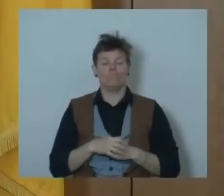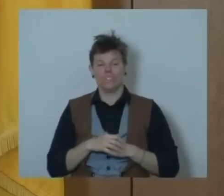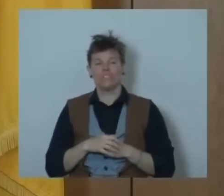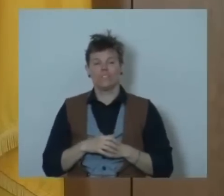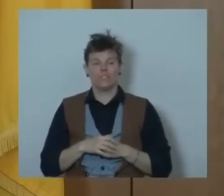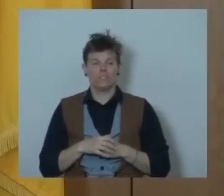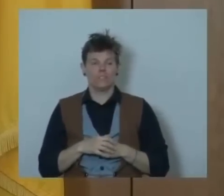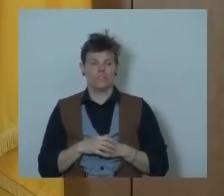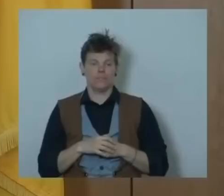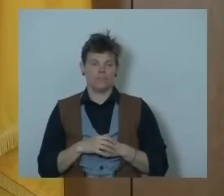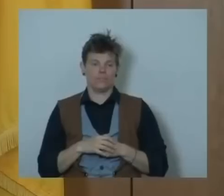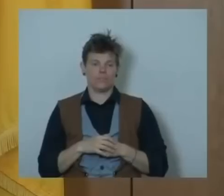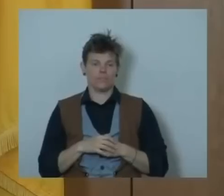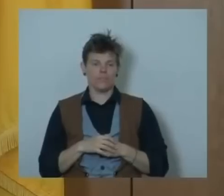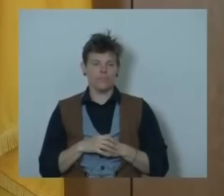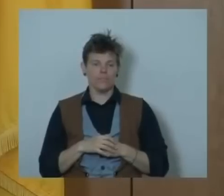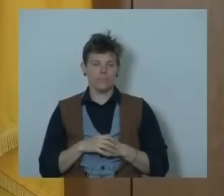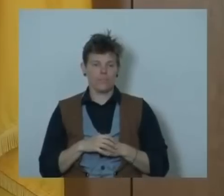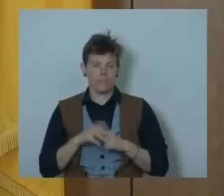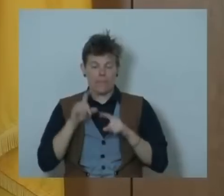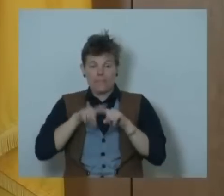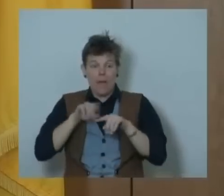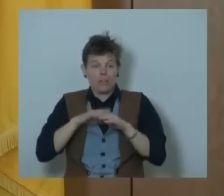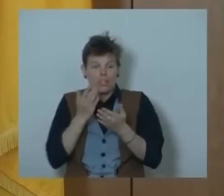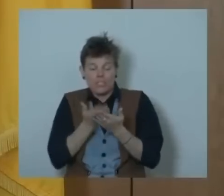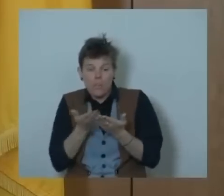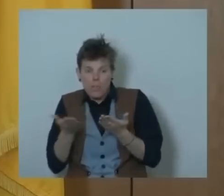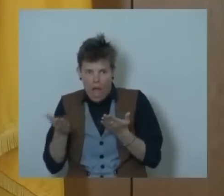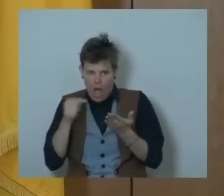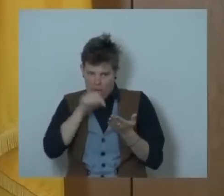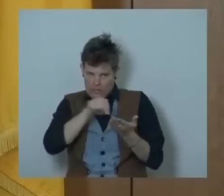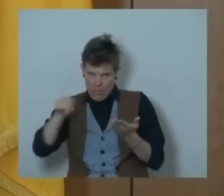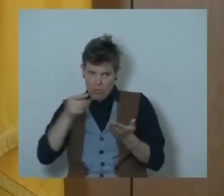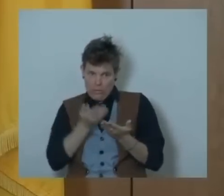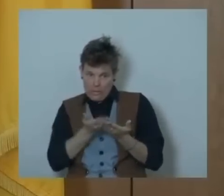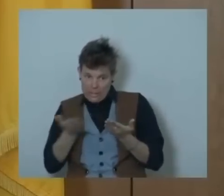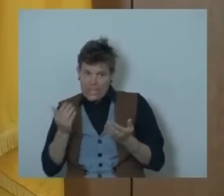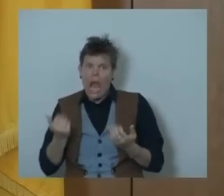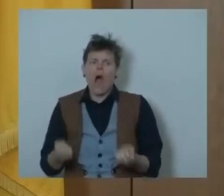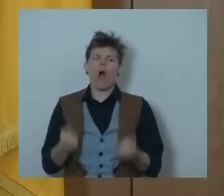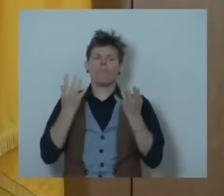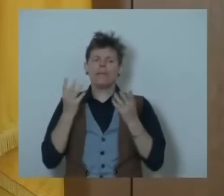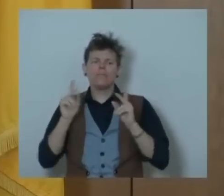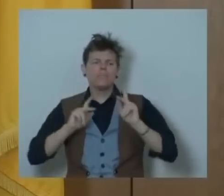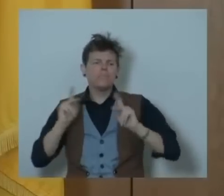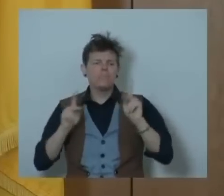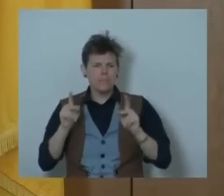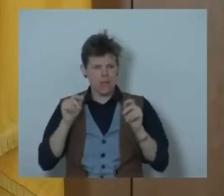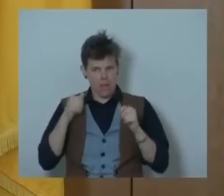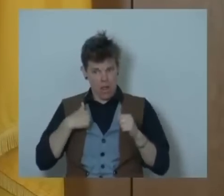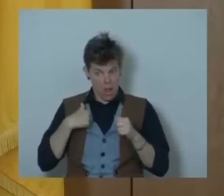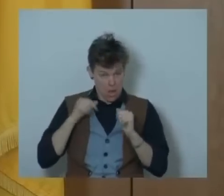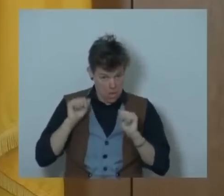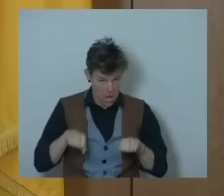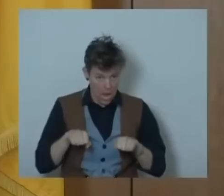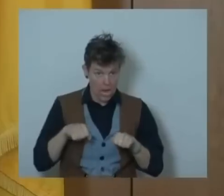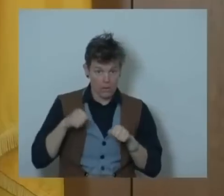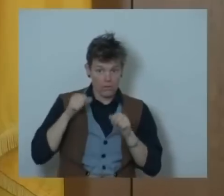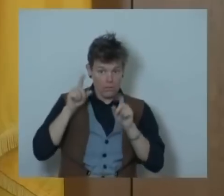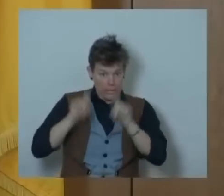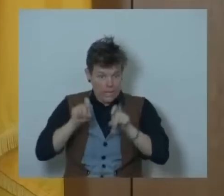upon supplies and also the number of folks who let us test them. So this